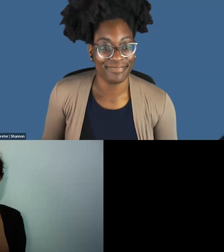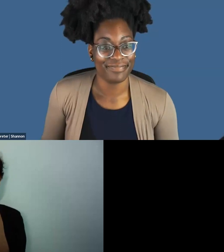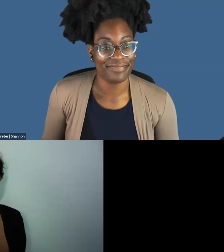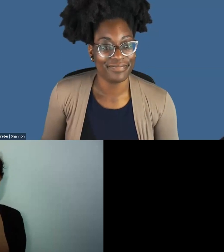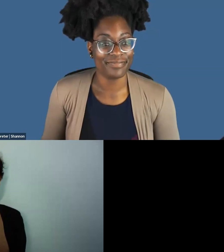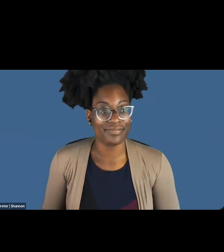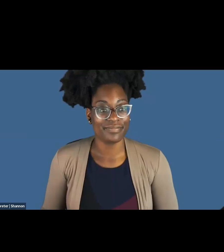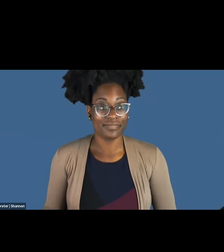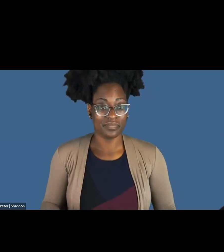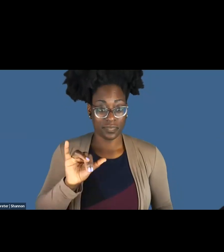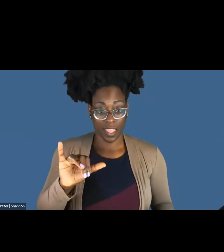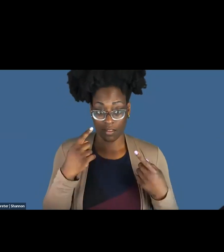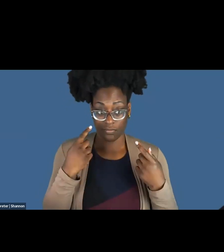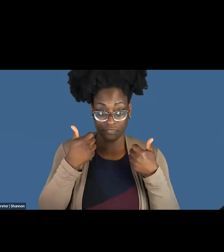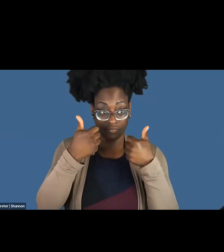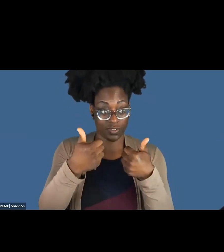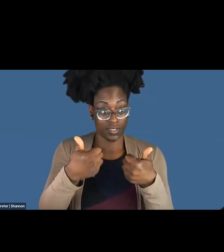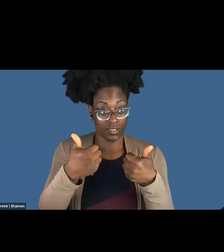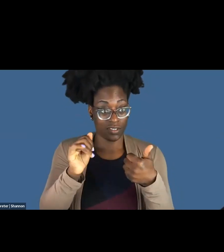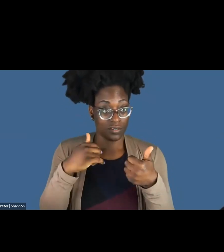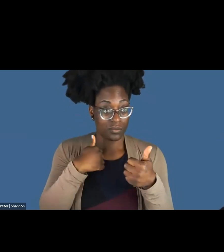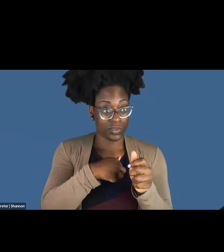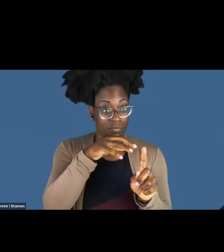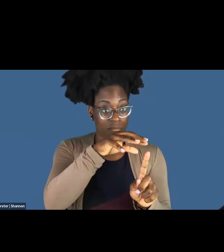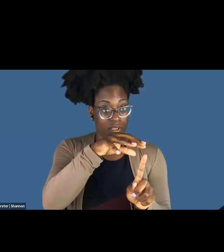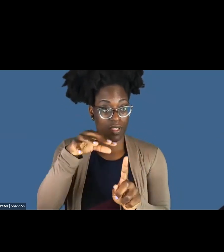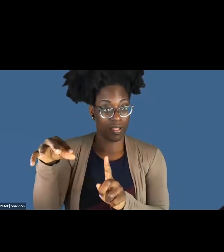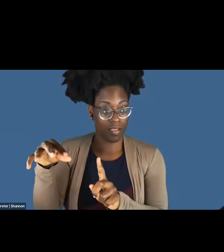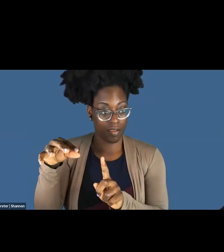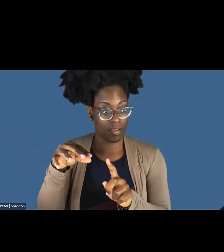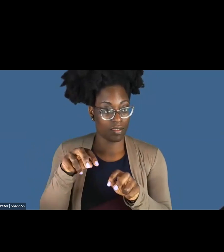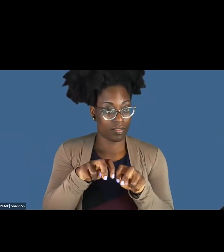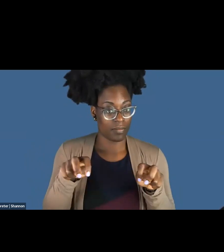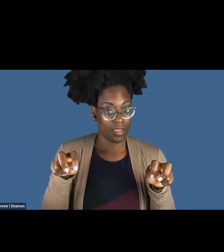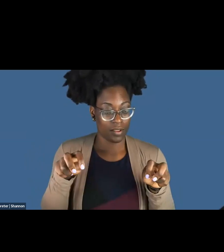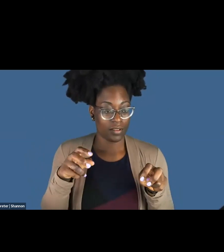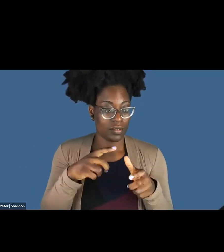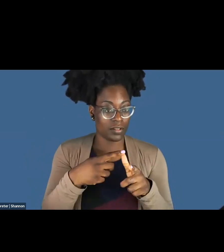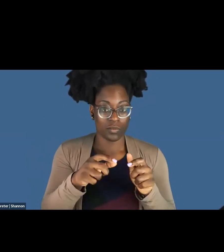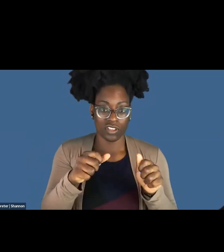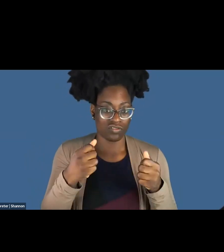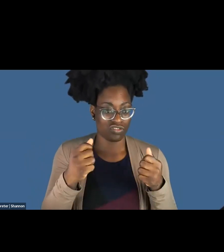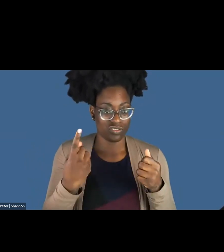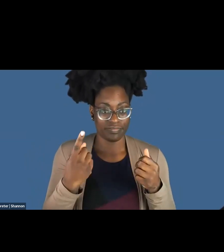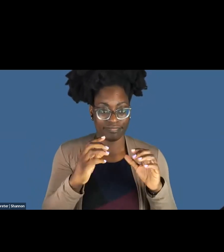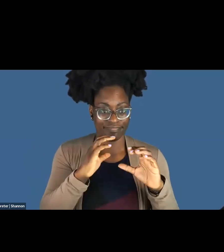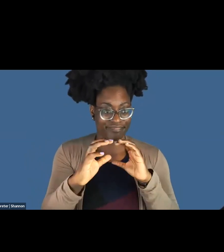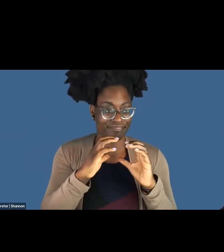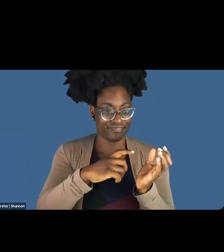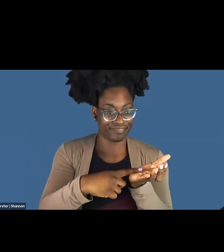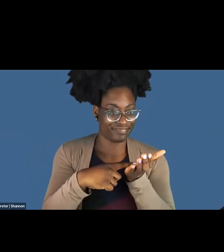If that works for folks. And then we'll just have a conversation here. So